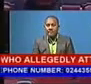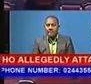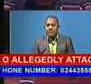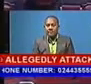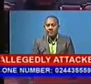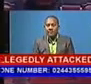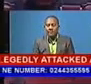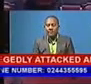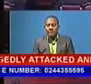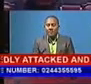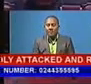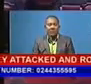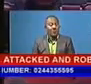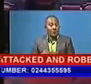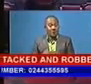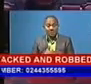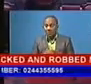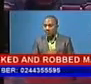My lords,